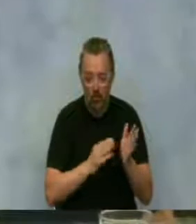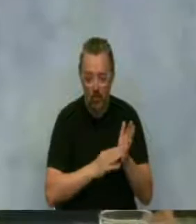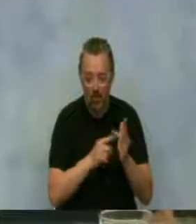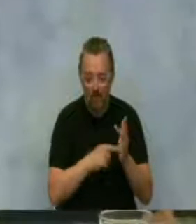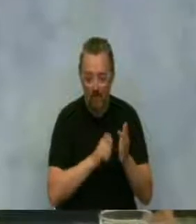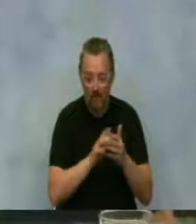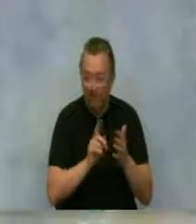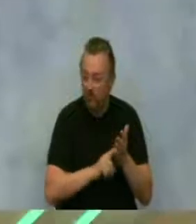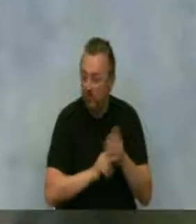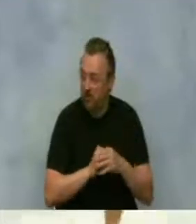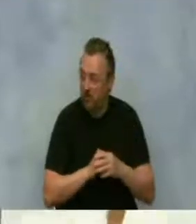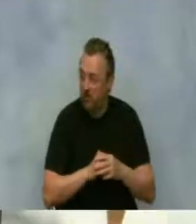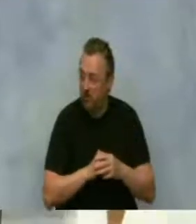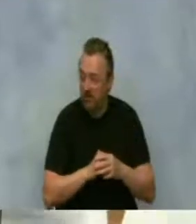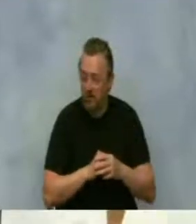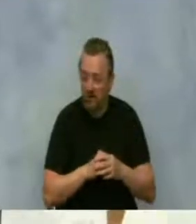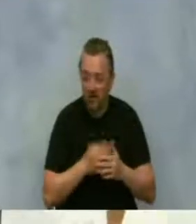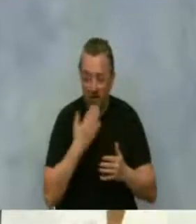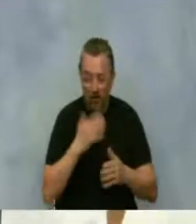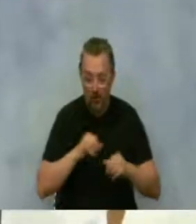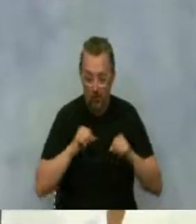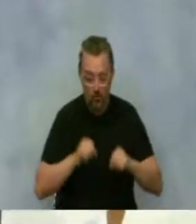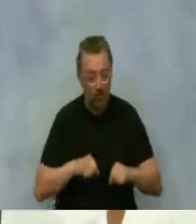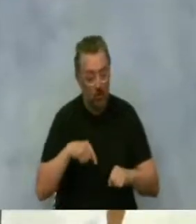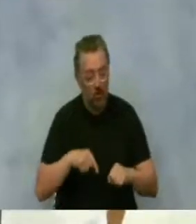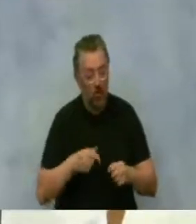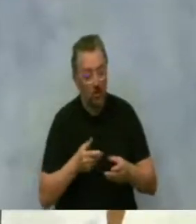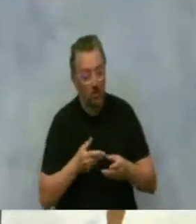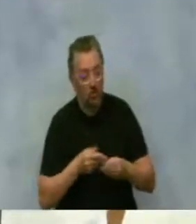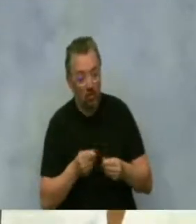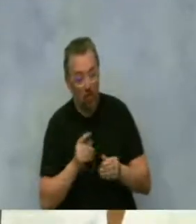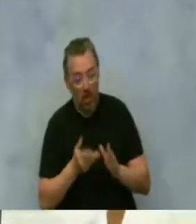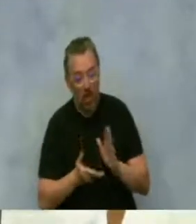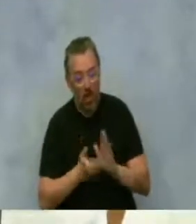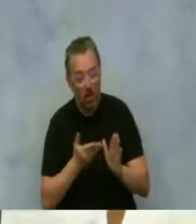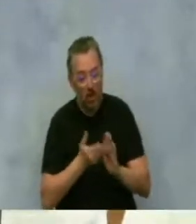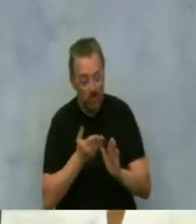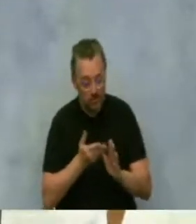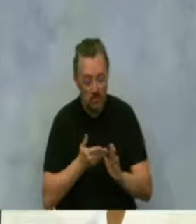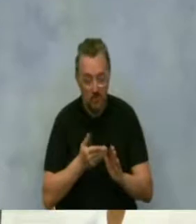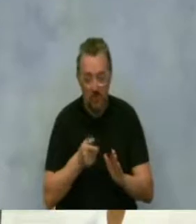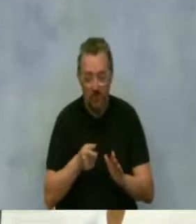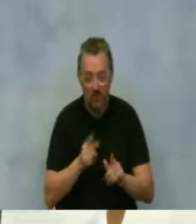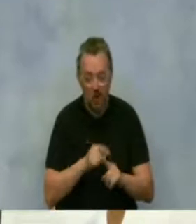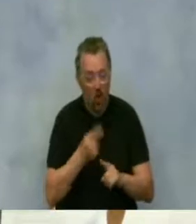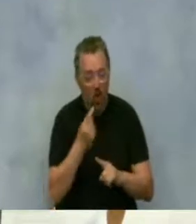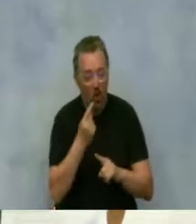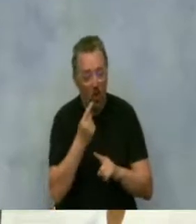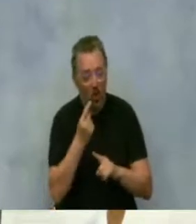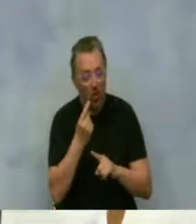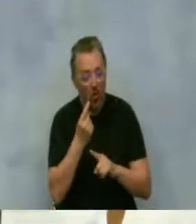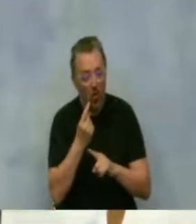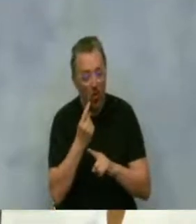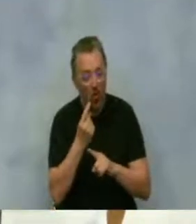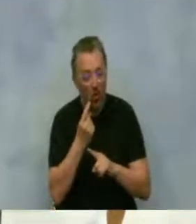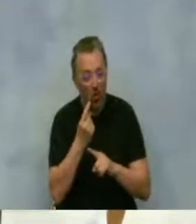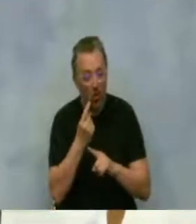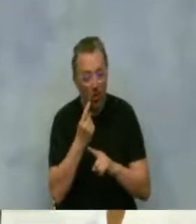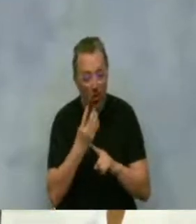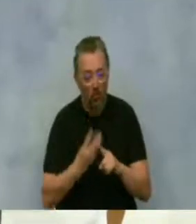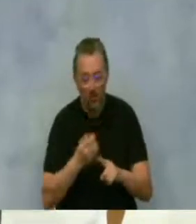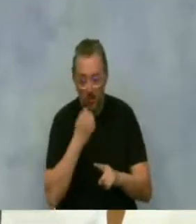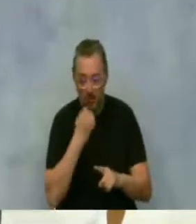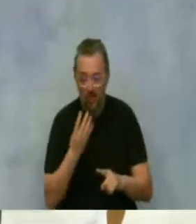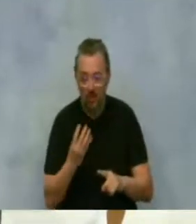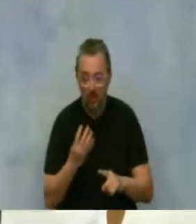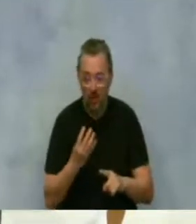Thanks very much, Chair. This report provides an update on progress at the end of Q4 for the Housing and Technical Resources Plan